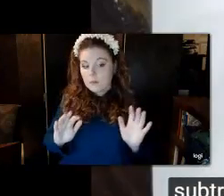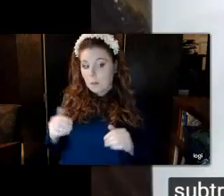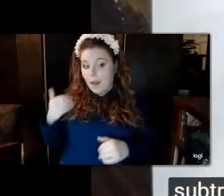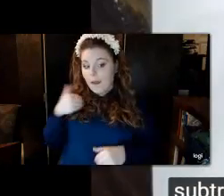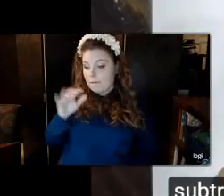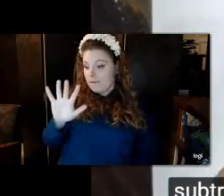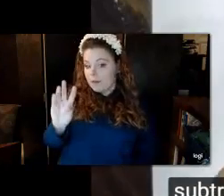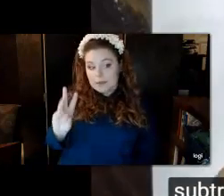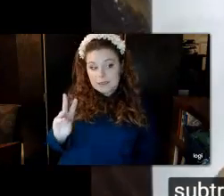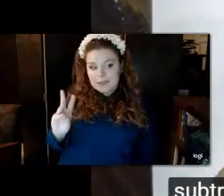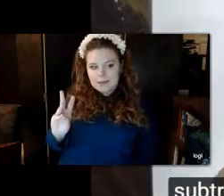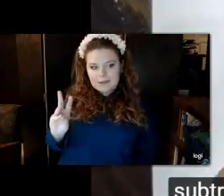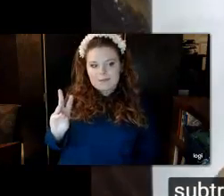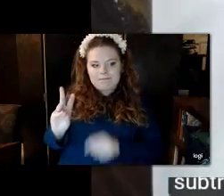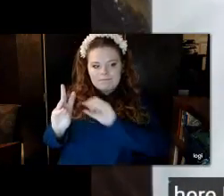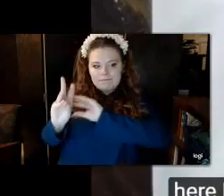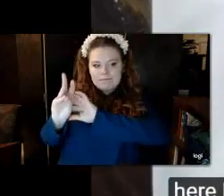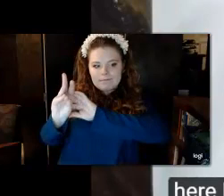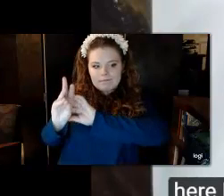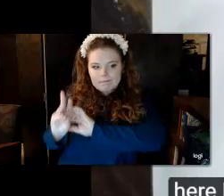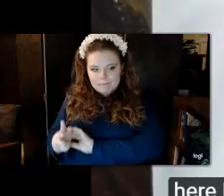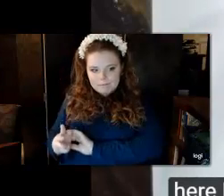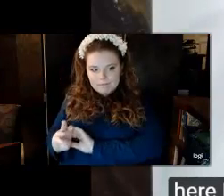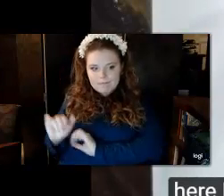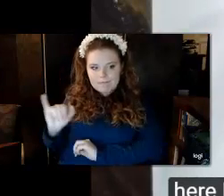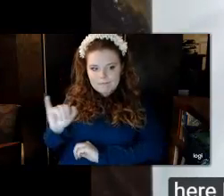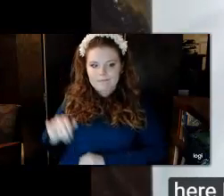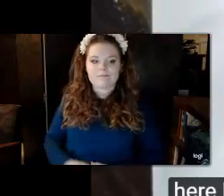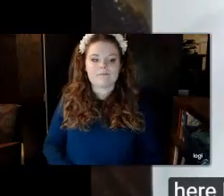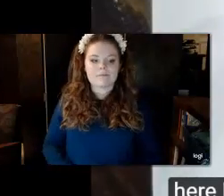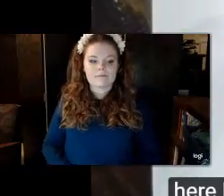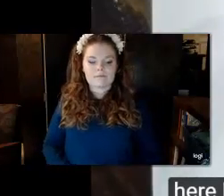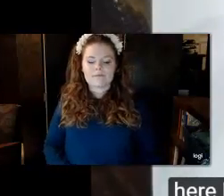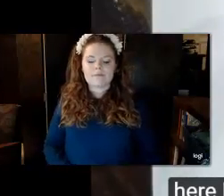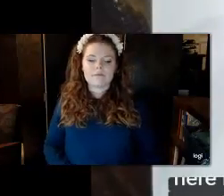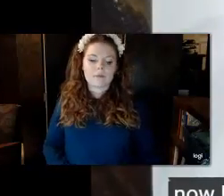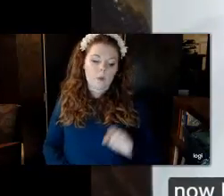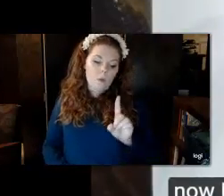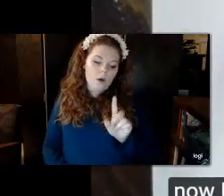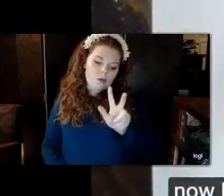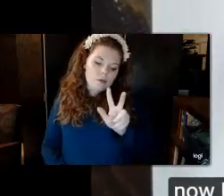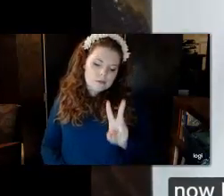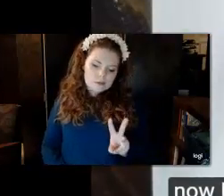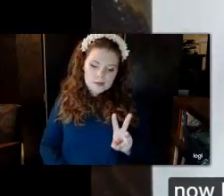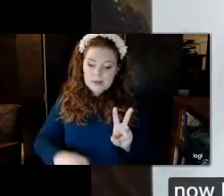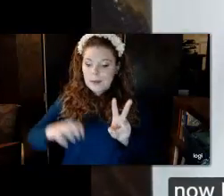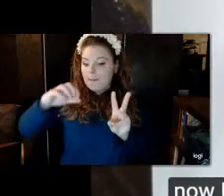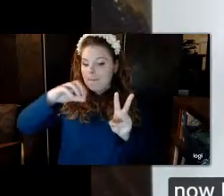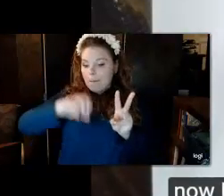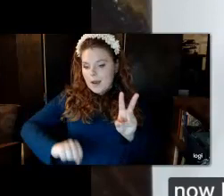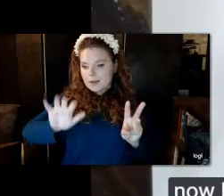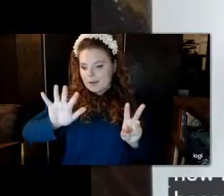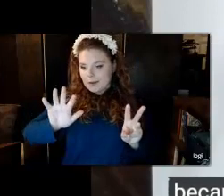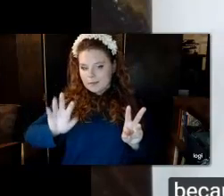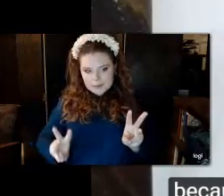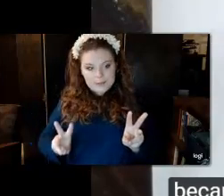need to bring that down. So now I have 1 3/6 minus 5/6, because I took 4 minus